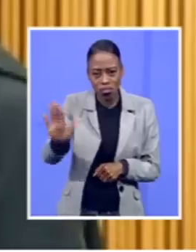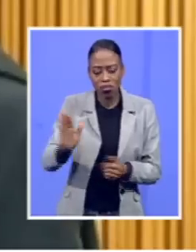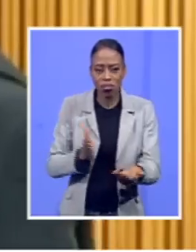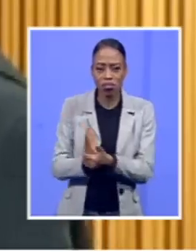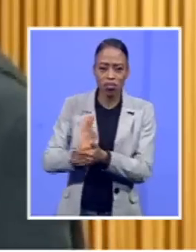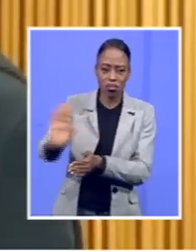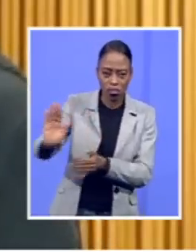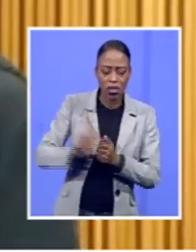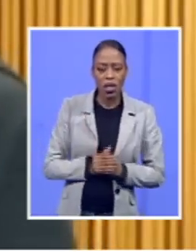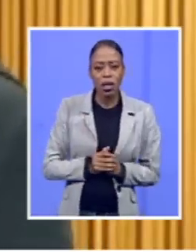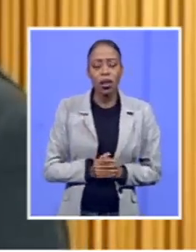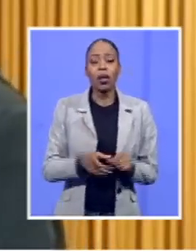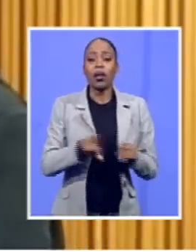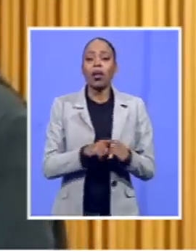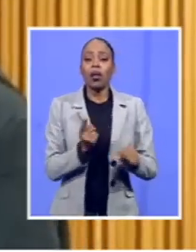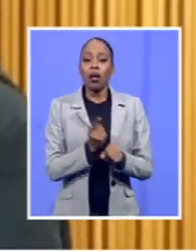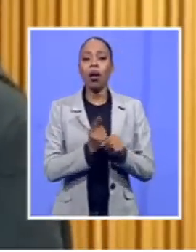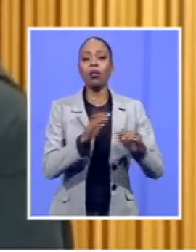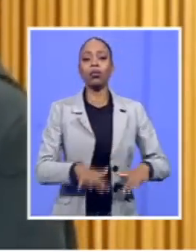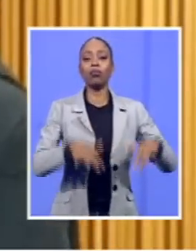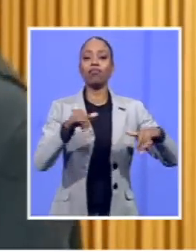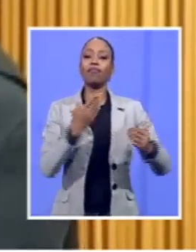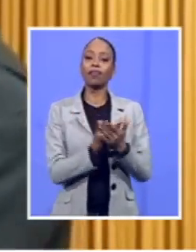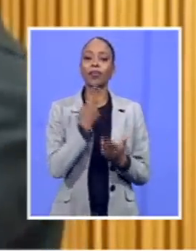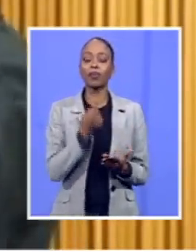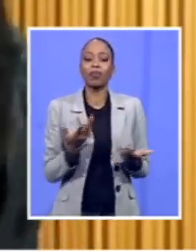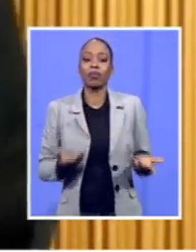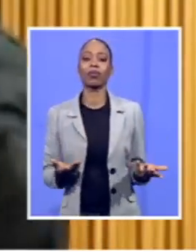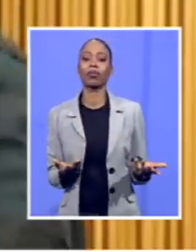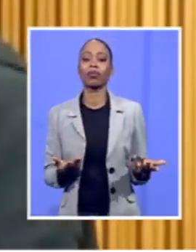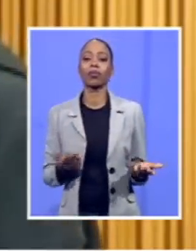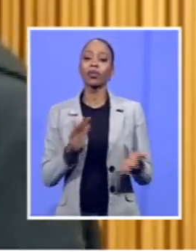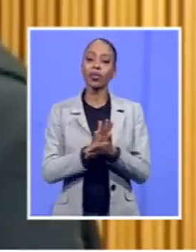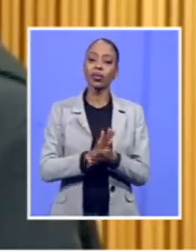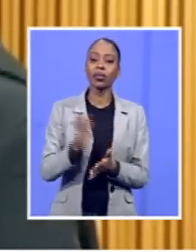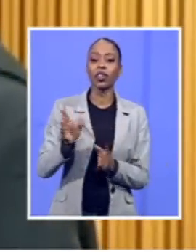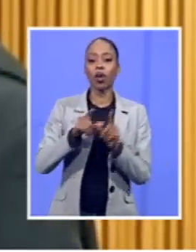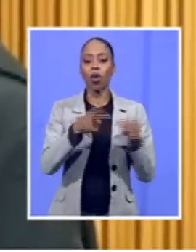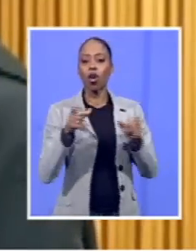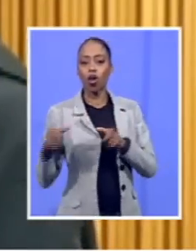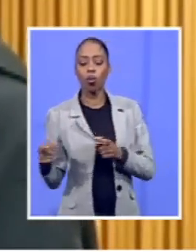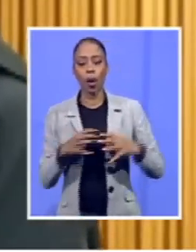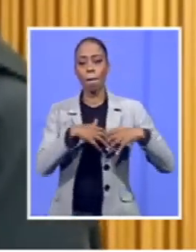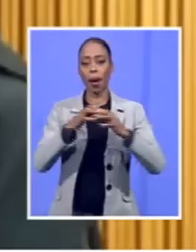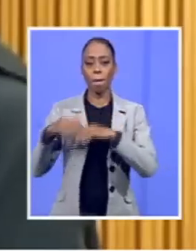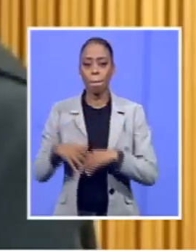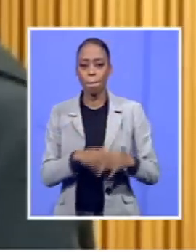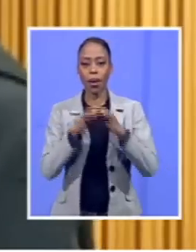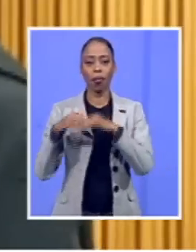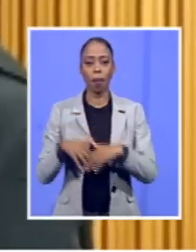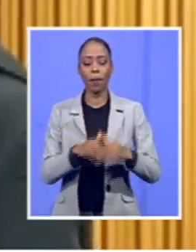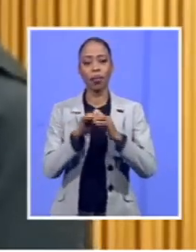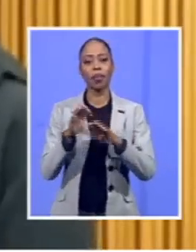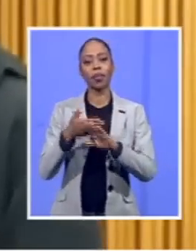an arm of government. So the Parliament could have said, for example, it could have put 10 committees, if it likes, before you get